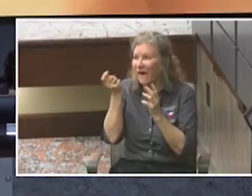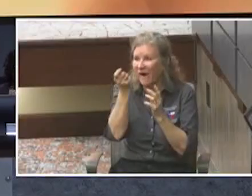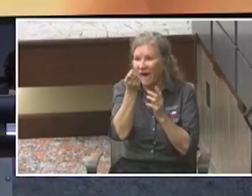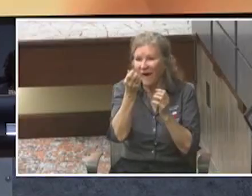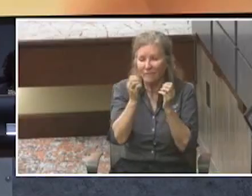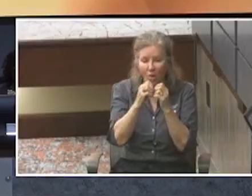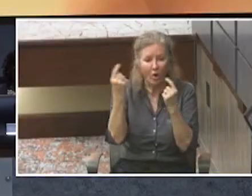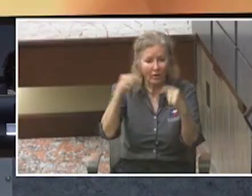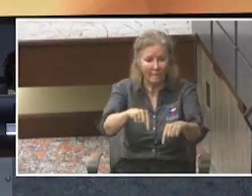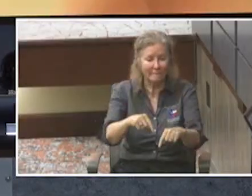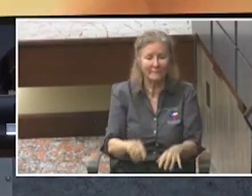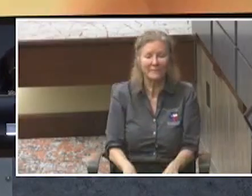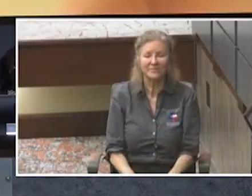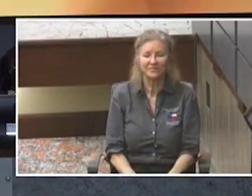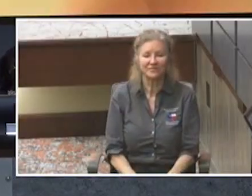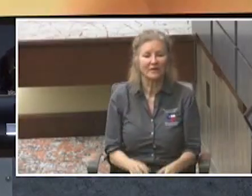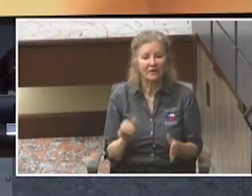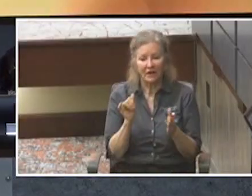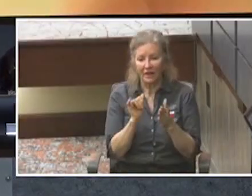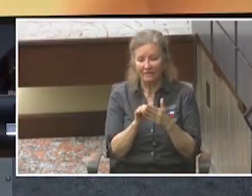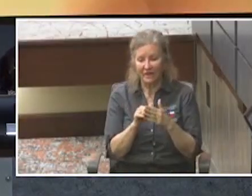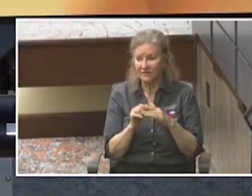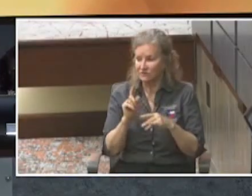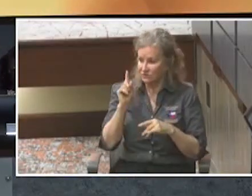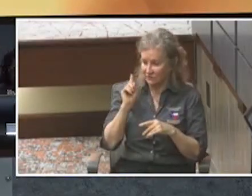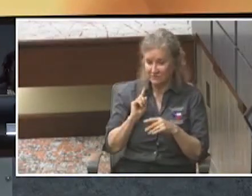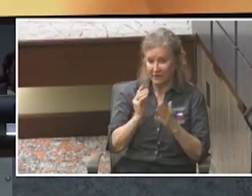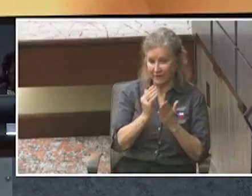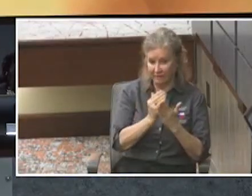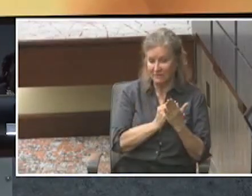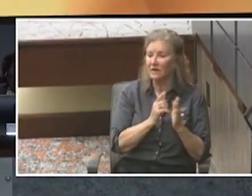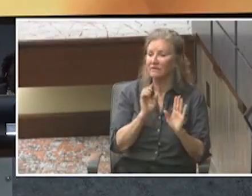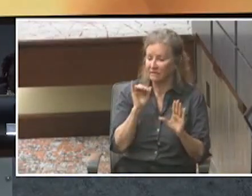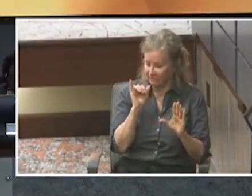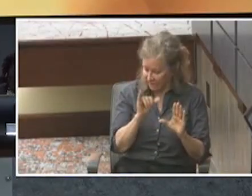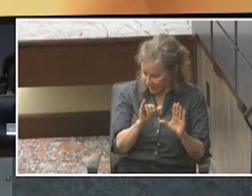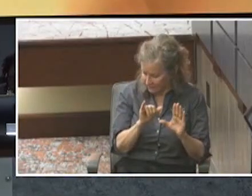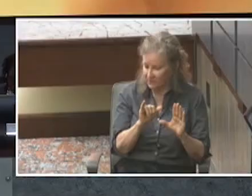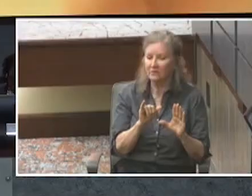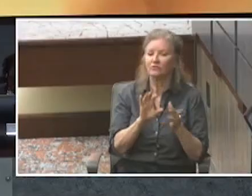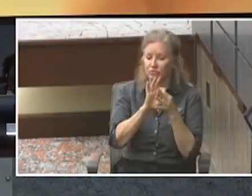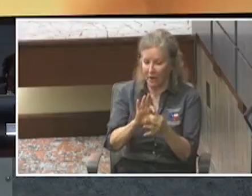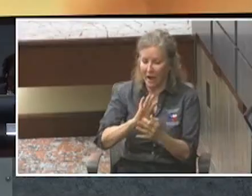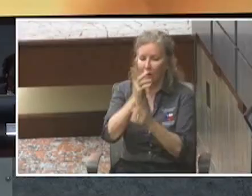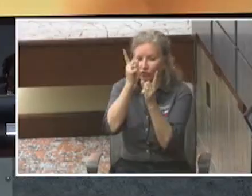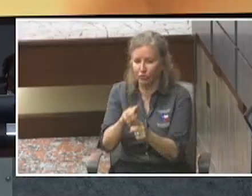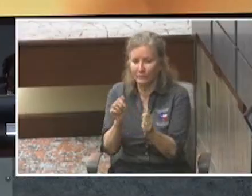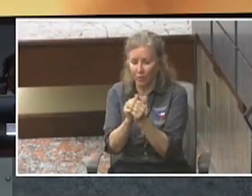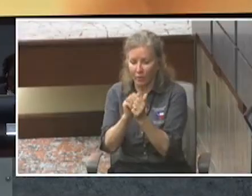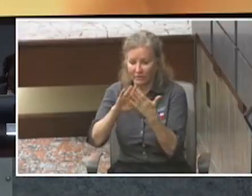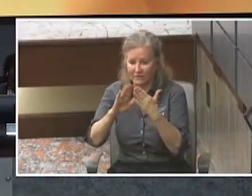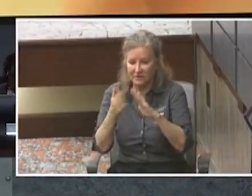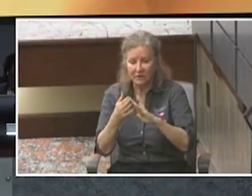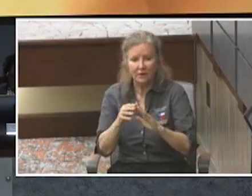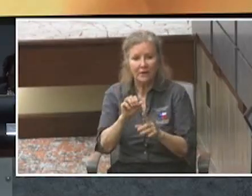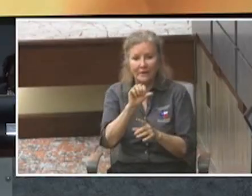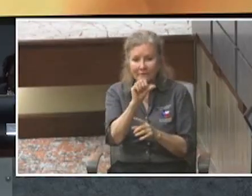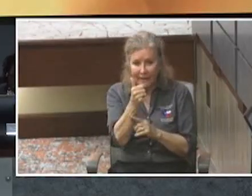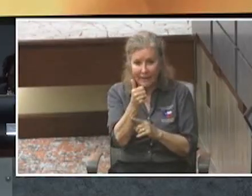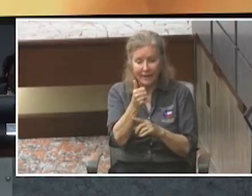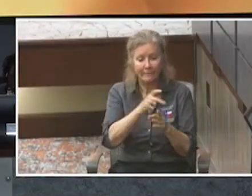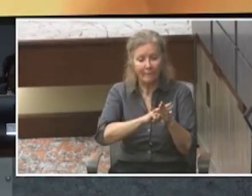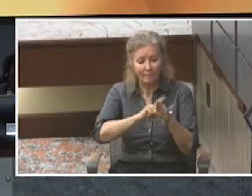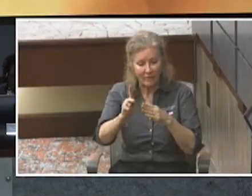community. This is just a look circling back on our agreement with the city. Again, 10 professional ticketed